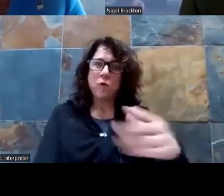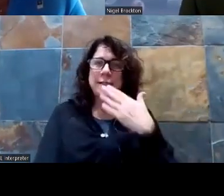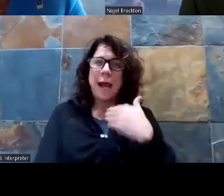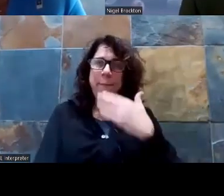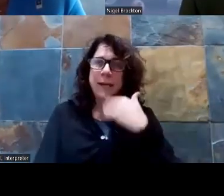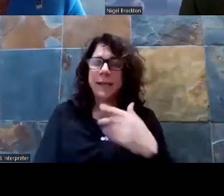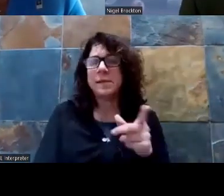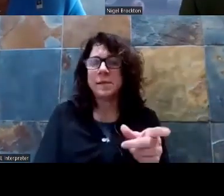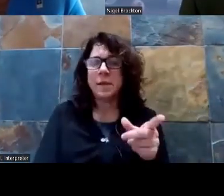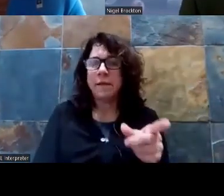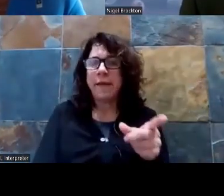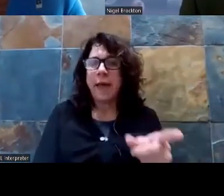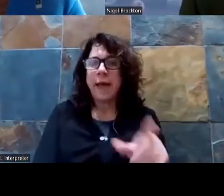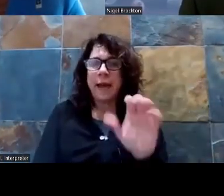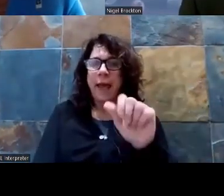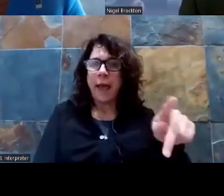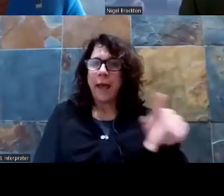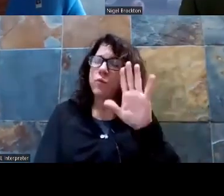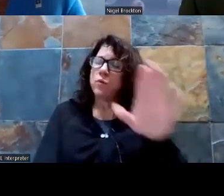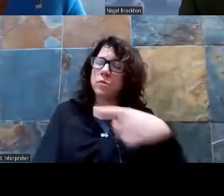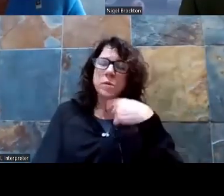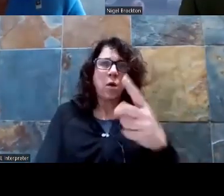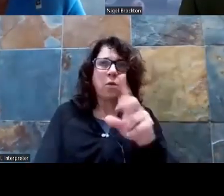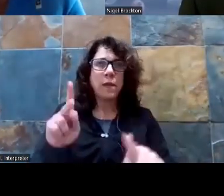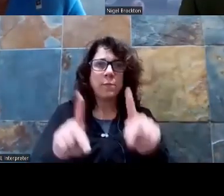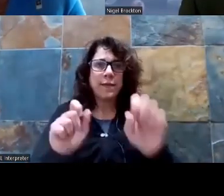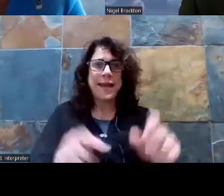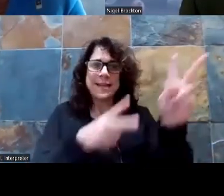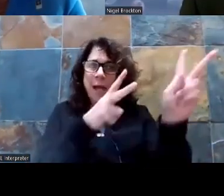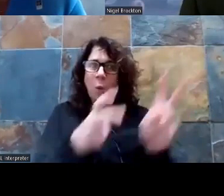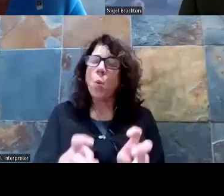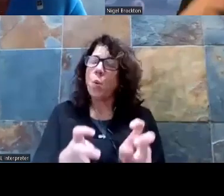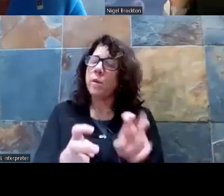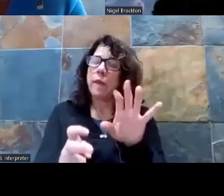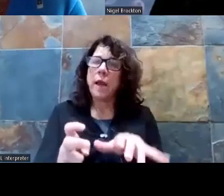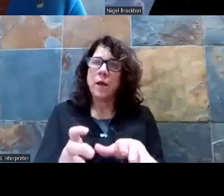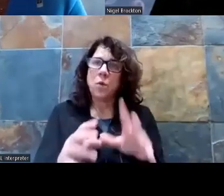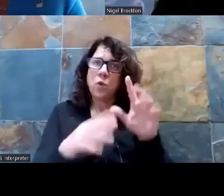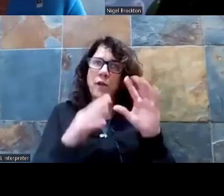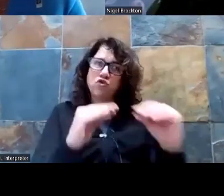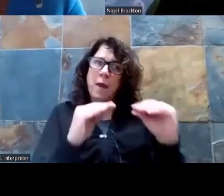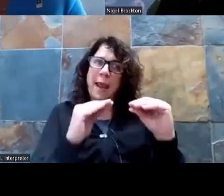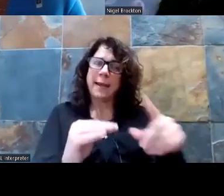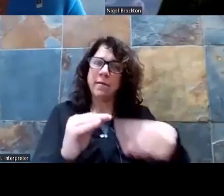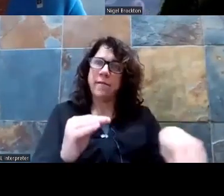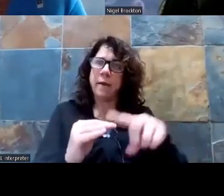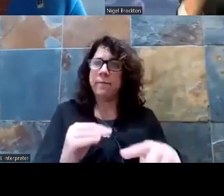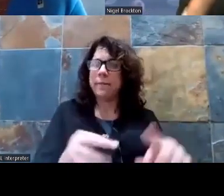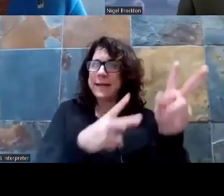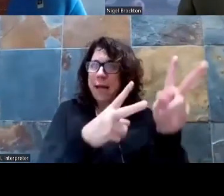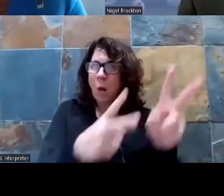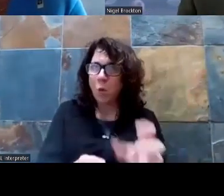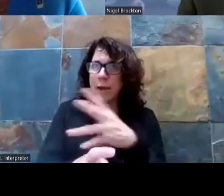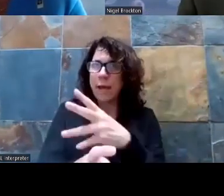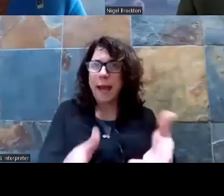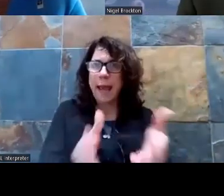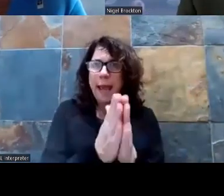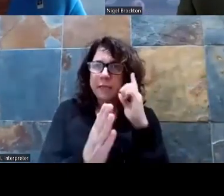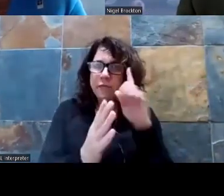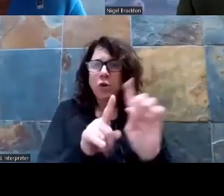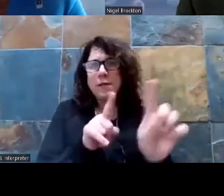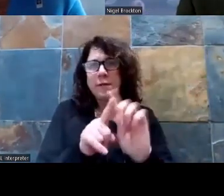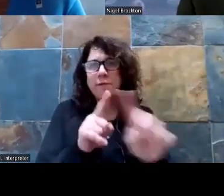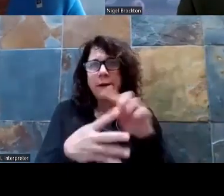diabetes. This app would tell people, they can download it, we train them. They can download it and ask for